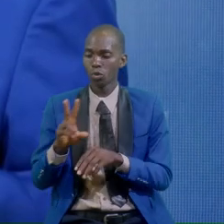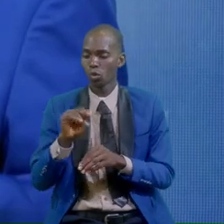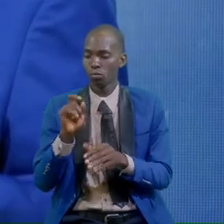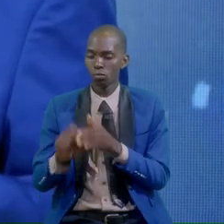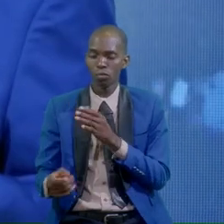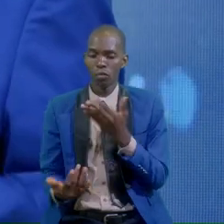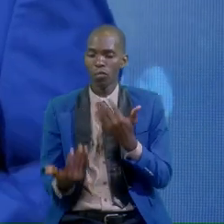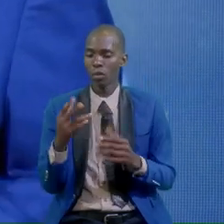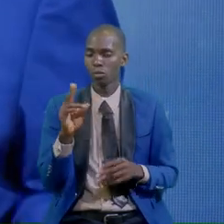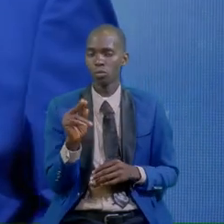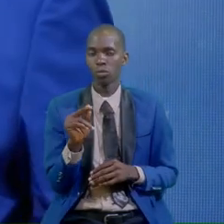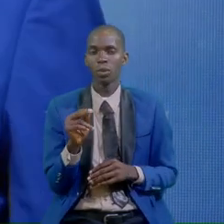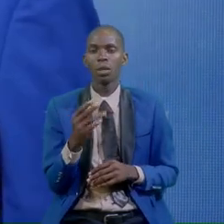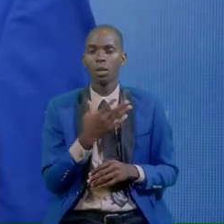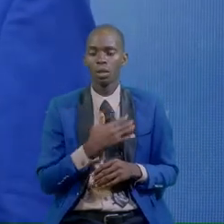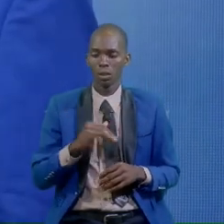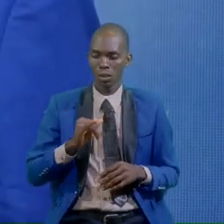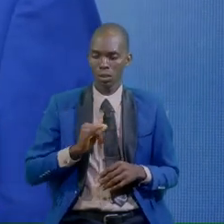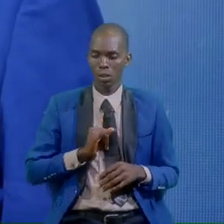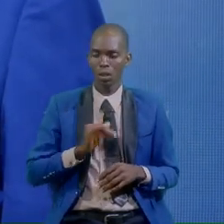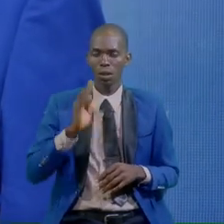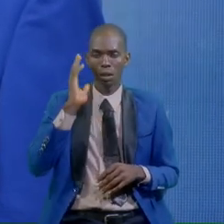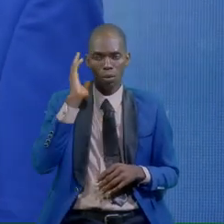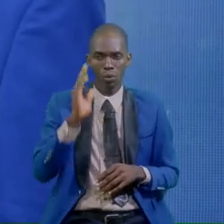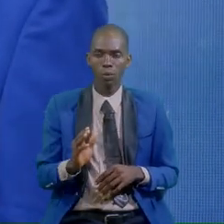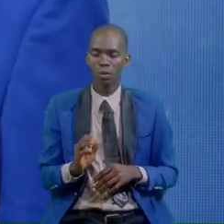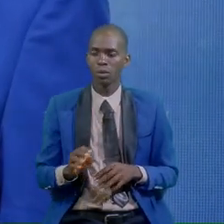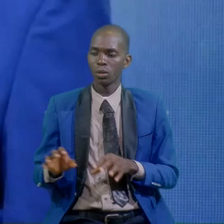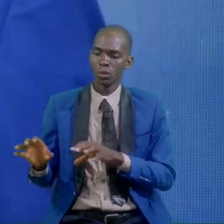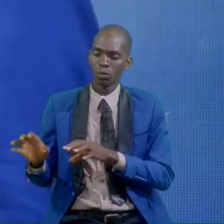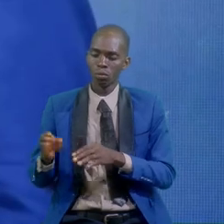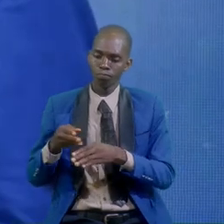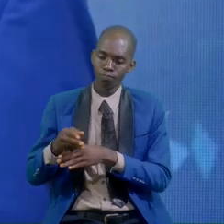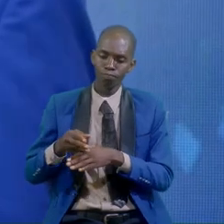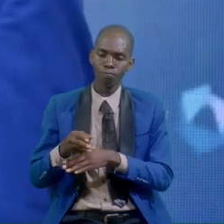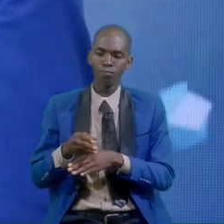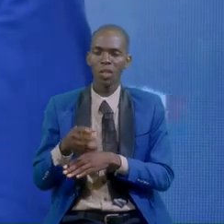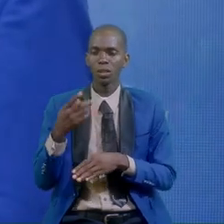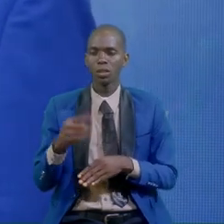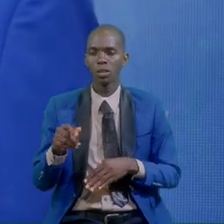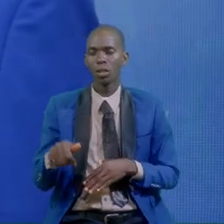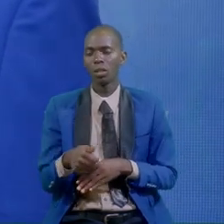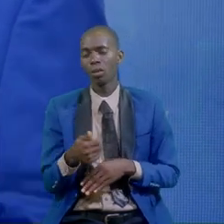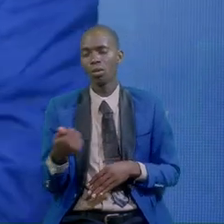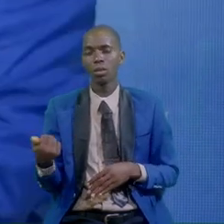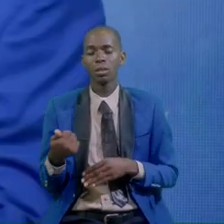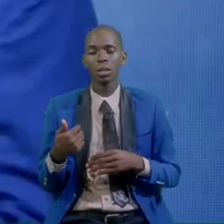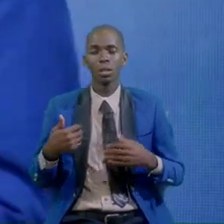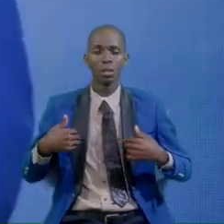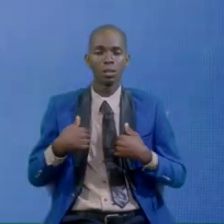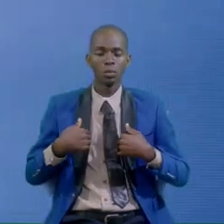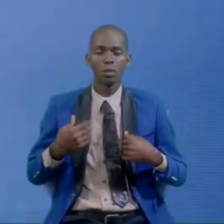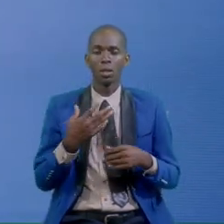I will dress the other bullock, and lay each on wood, and put